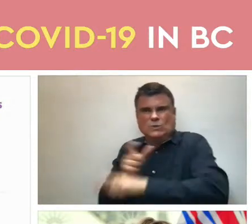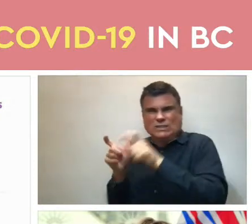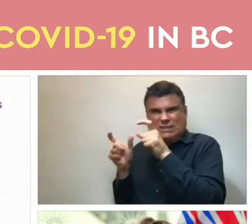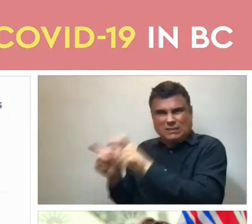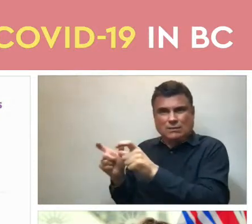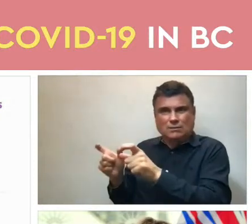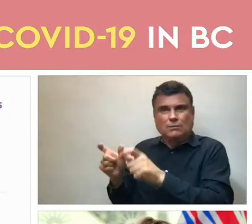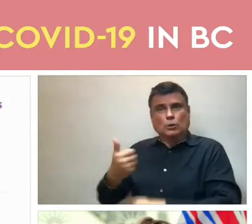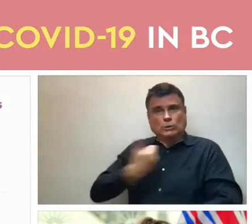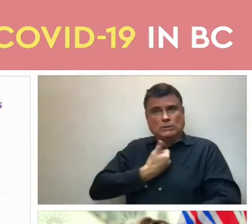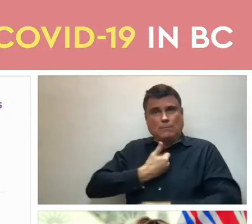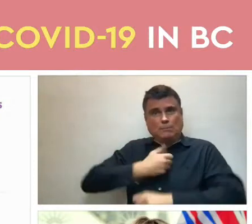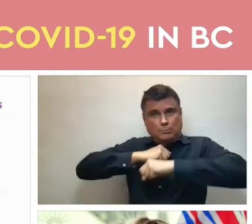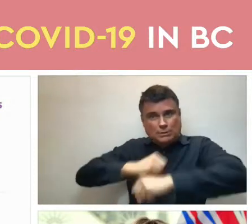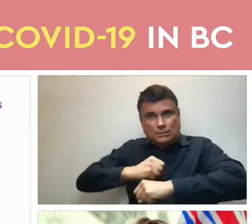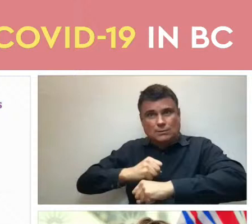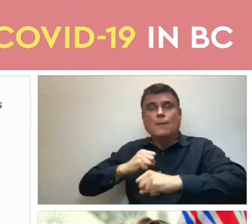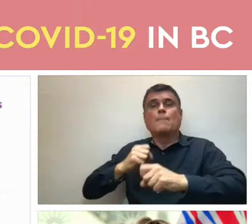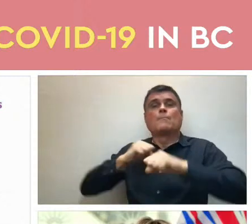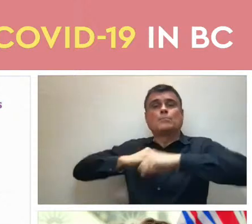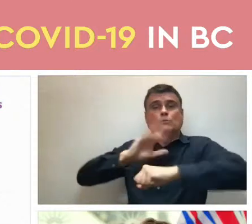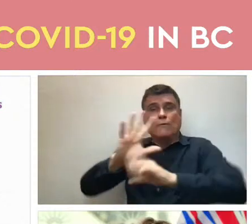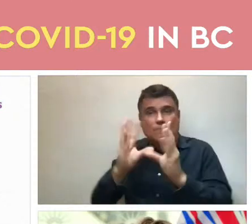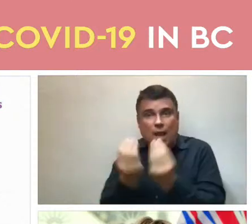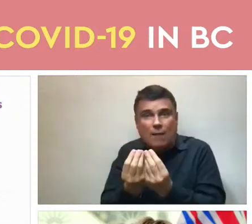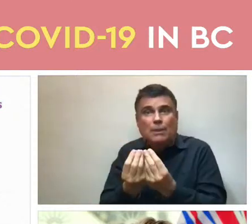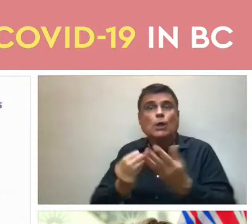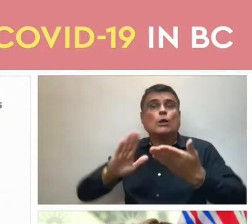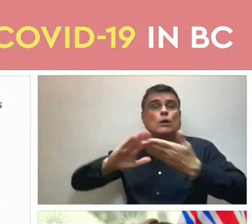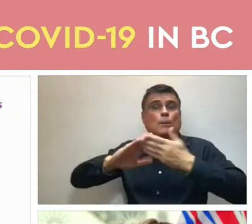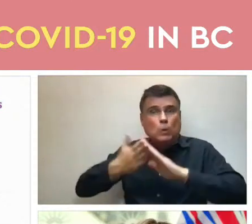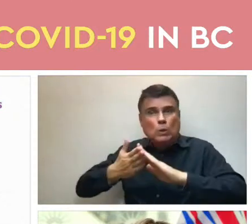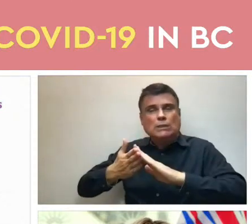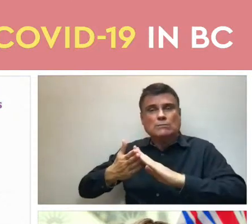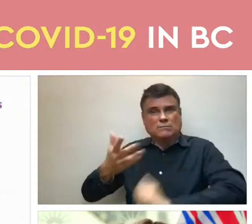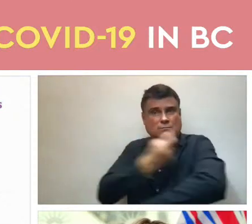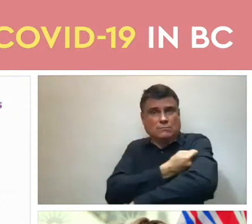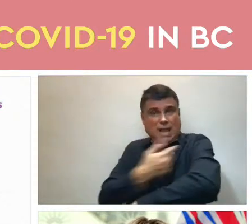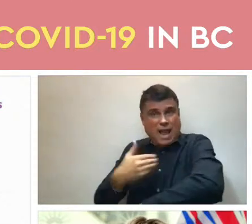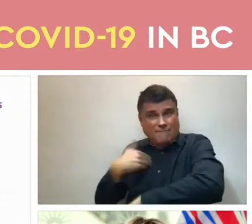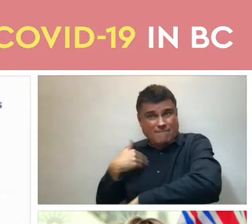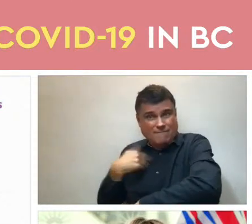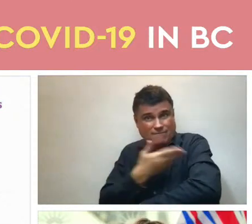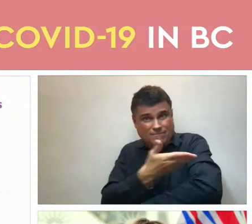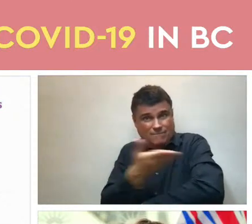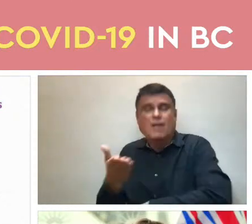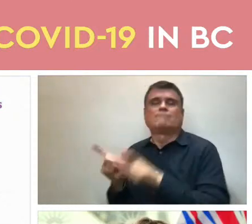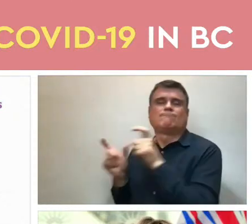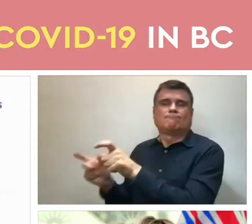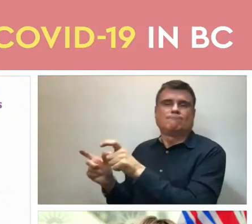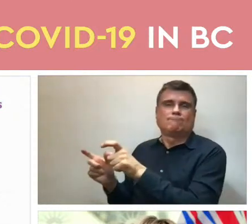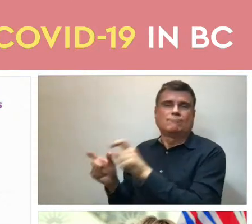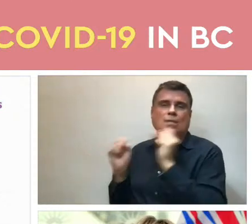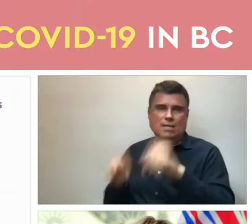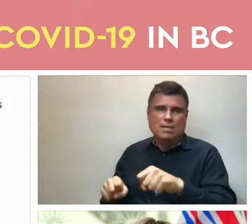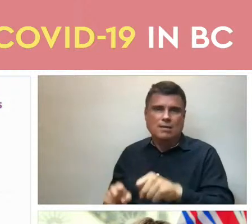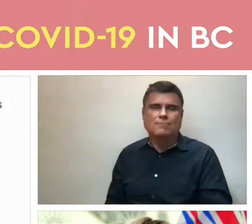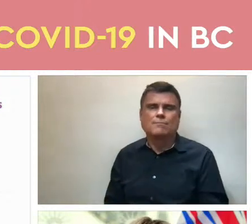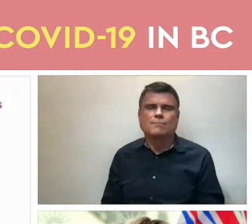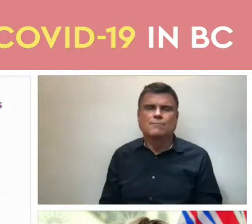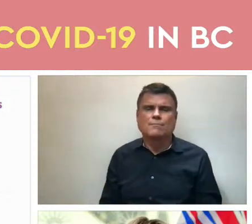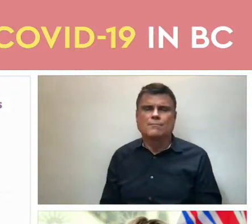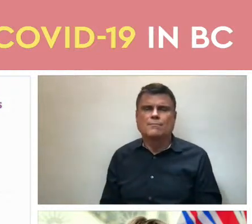at age-adjusted data that we have from here in BC, it tells us that if you're a 50-year-old person